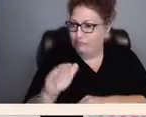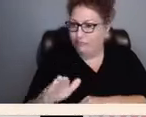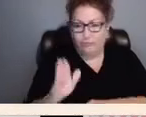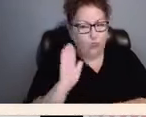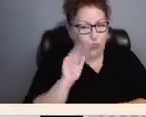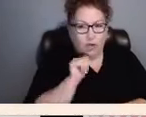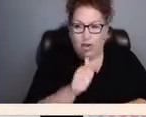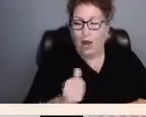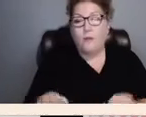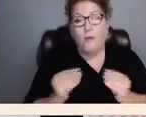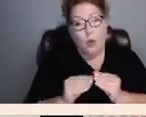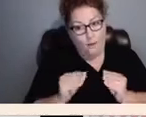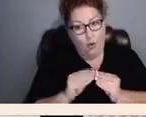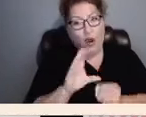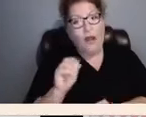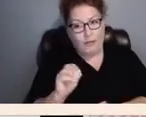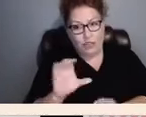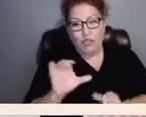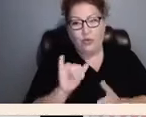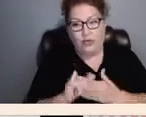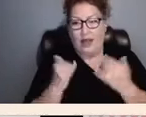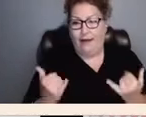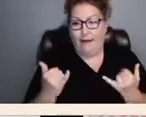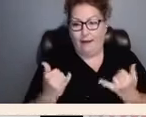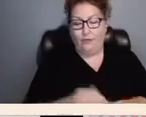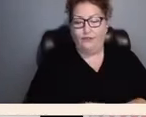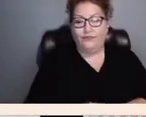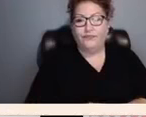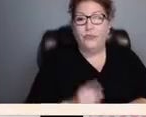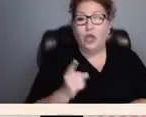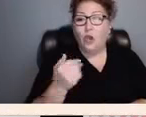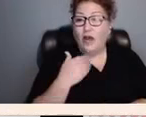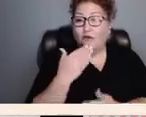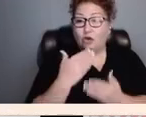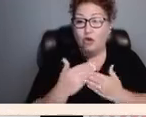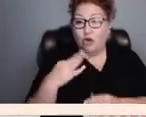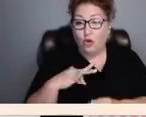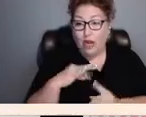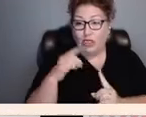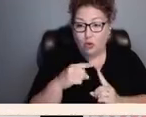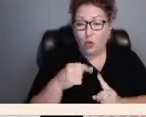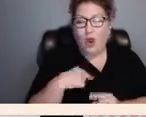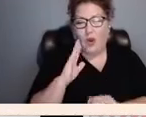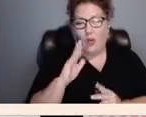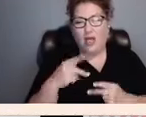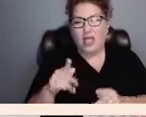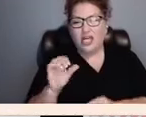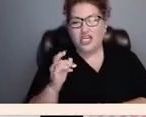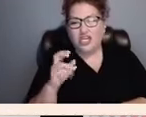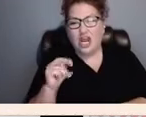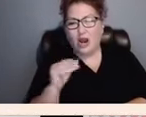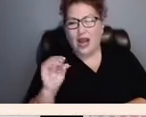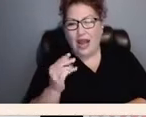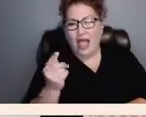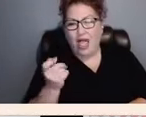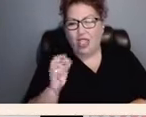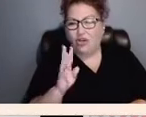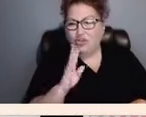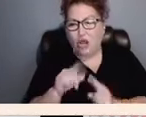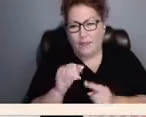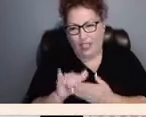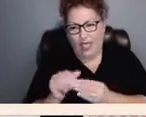that nowadays. Do you have a good credit score? I'm going to let Sharon and Heather talk about that more.